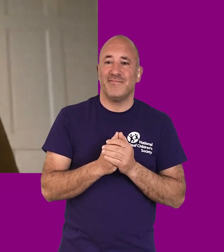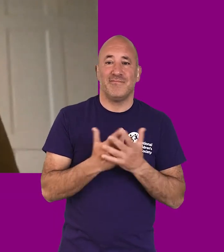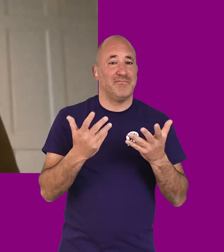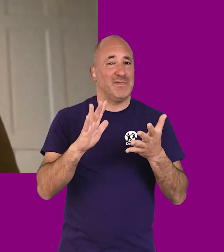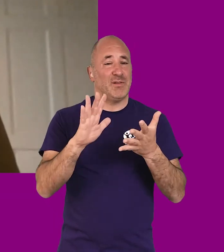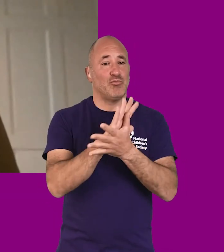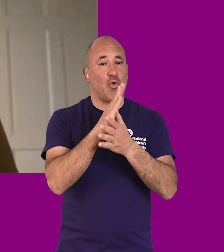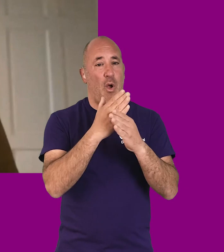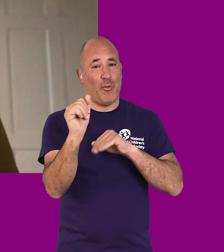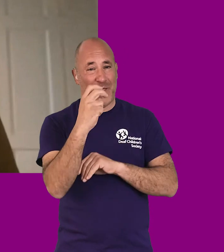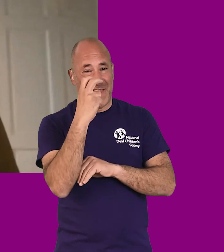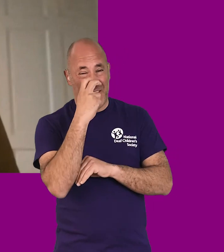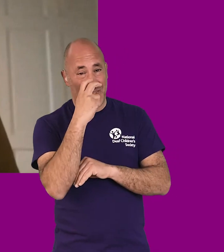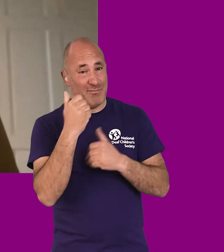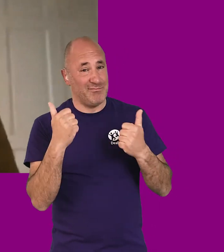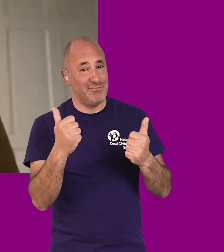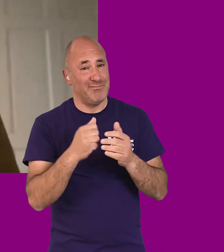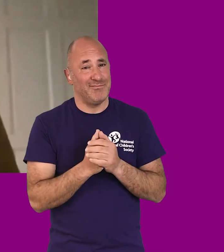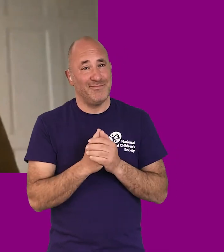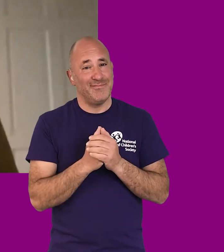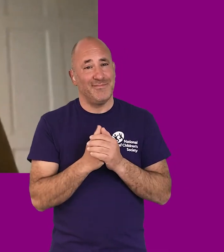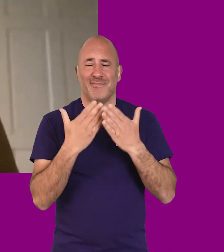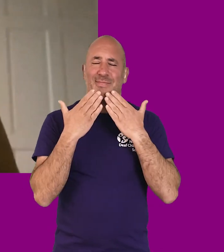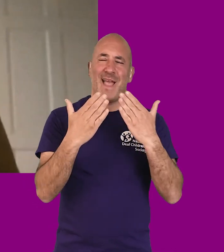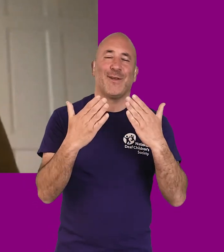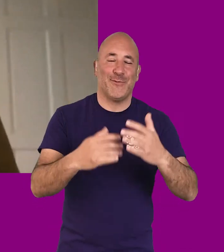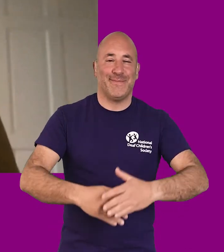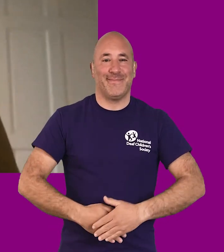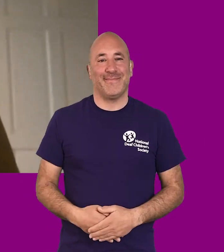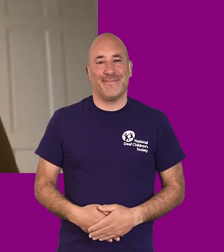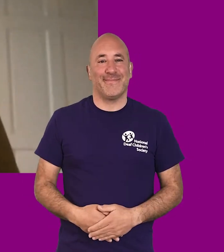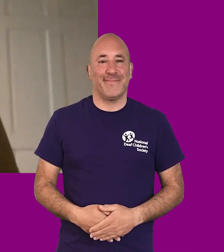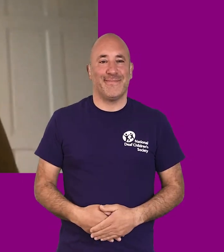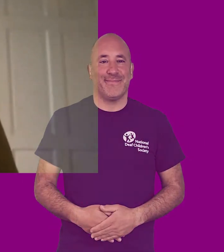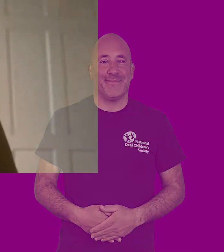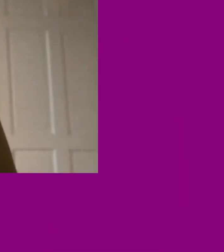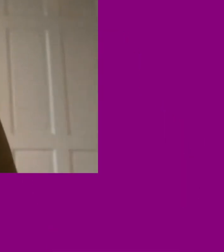Enjoy the rest of your evening. Thank you very much.